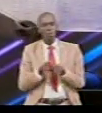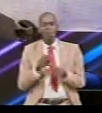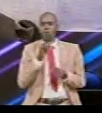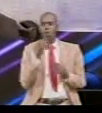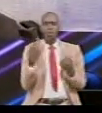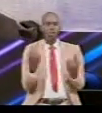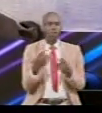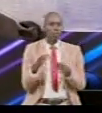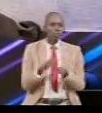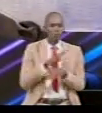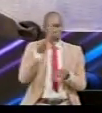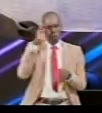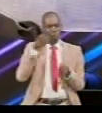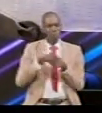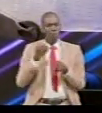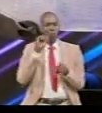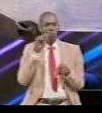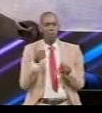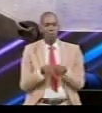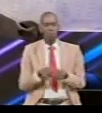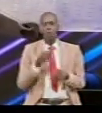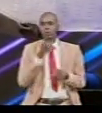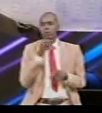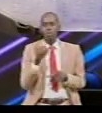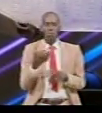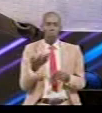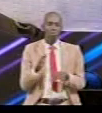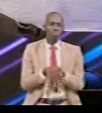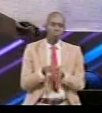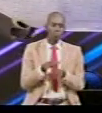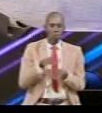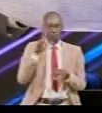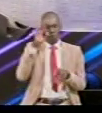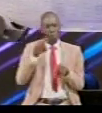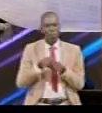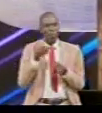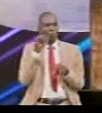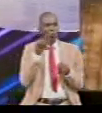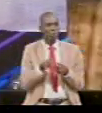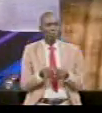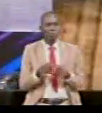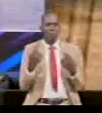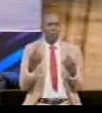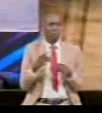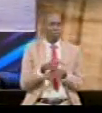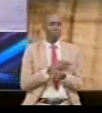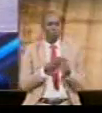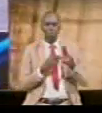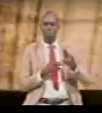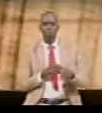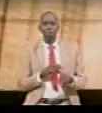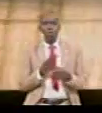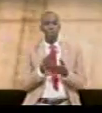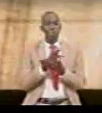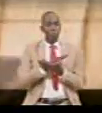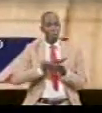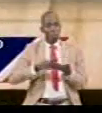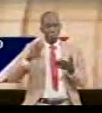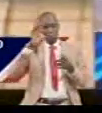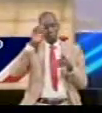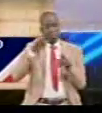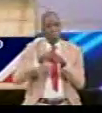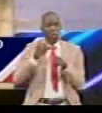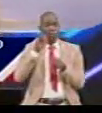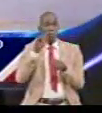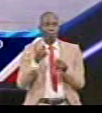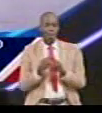brethren, unbelieving brethren, sinful brethren. No, holy brethren,